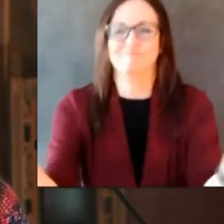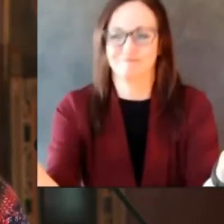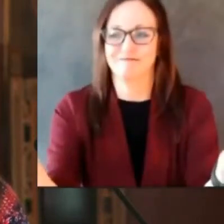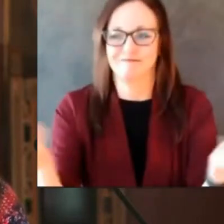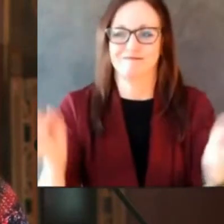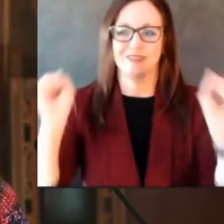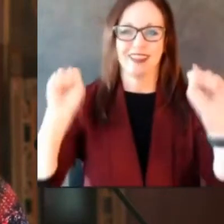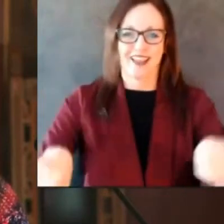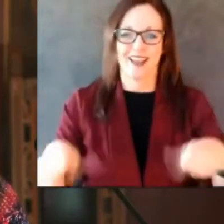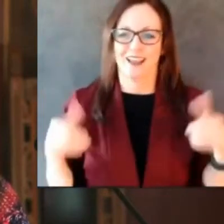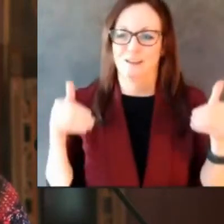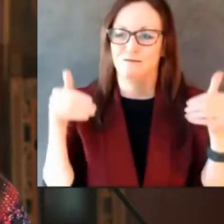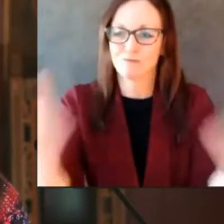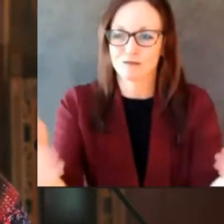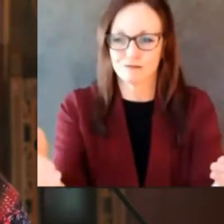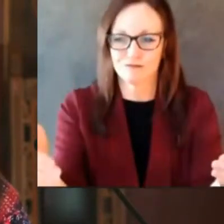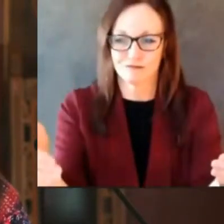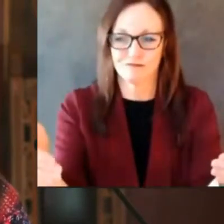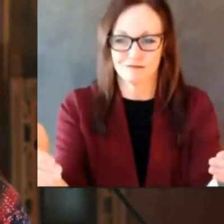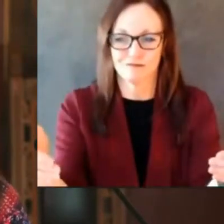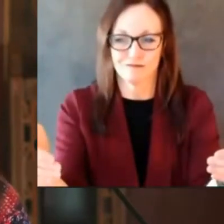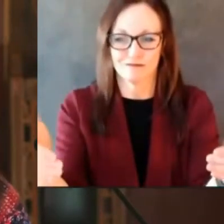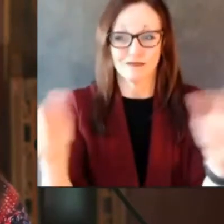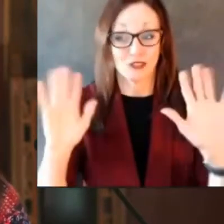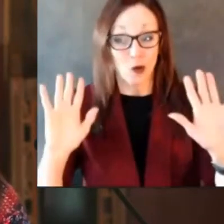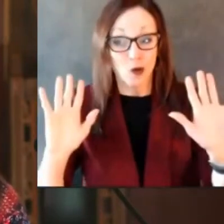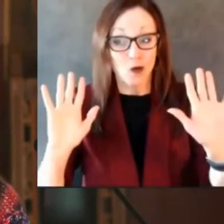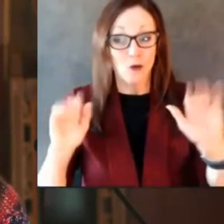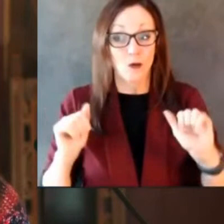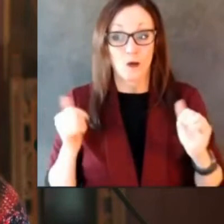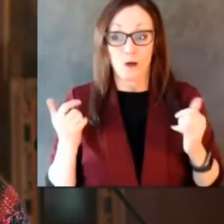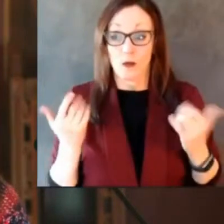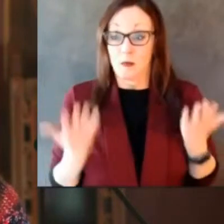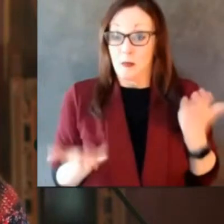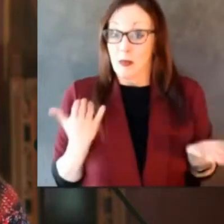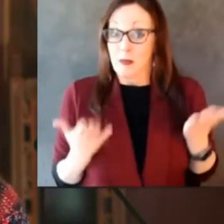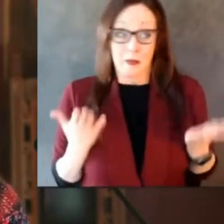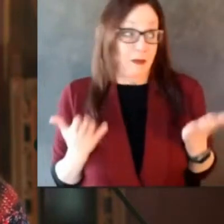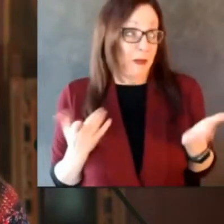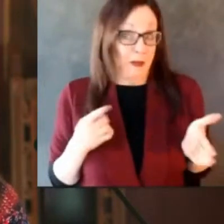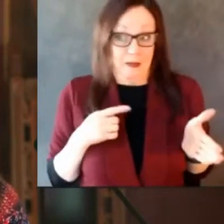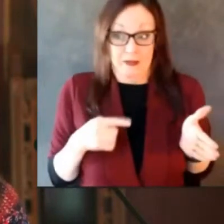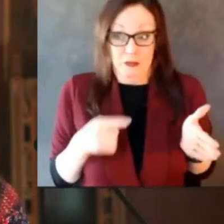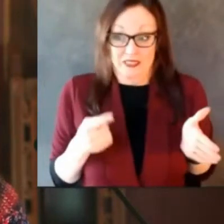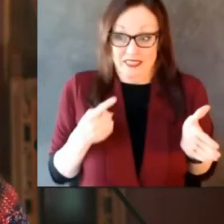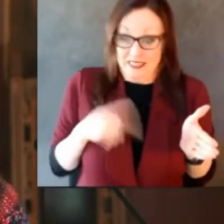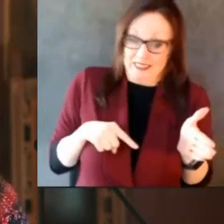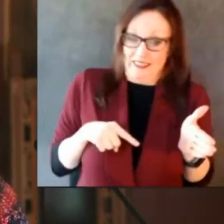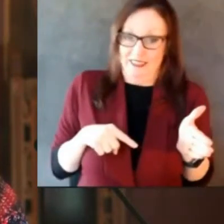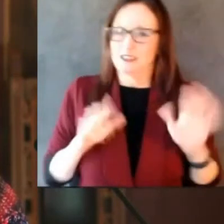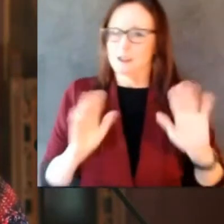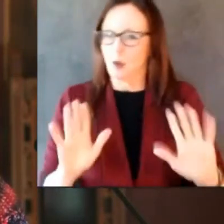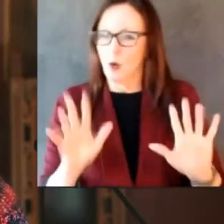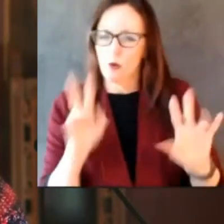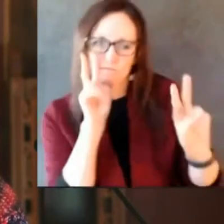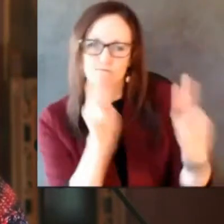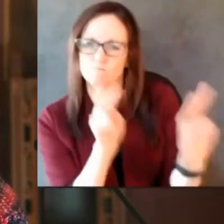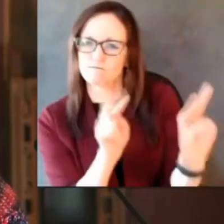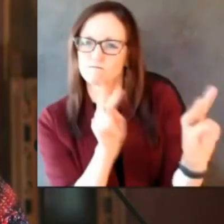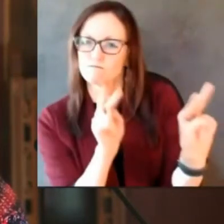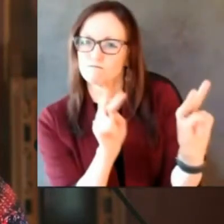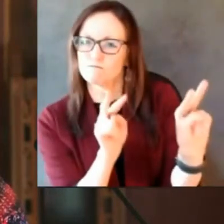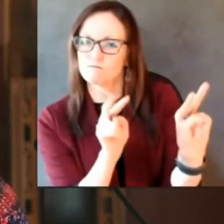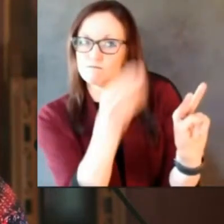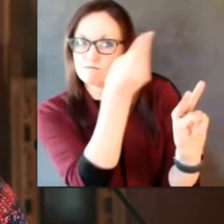to share right now is this. Trials show that the Pfizer vaccine is 100% effective in preventing infection